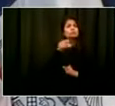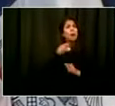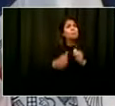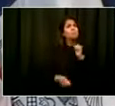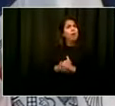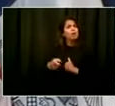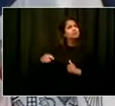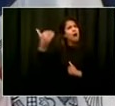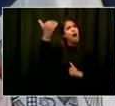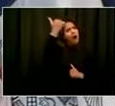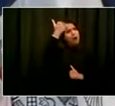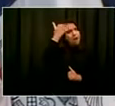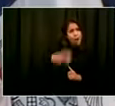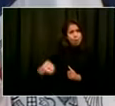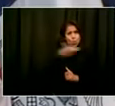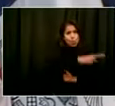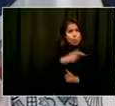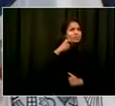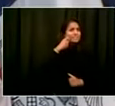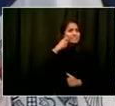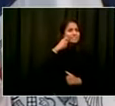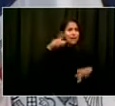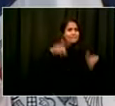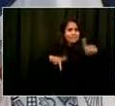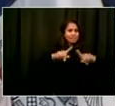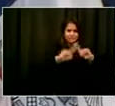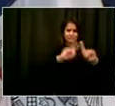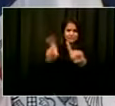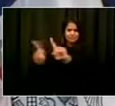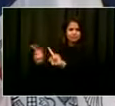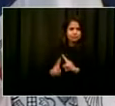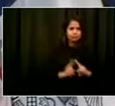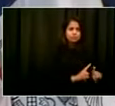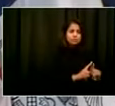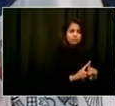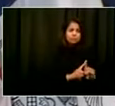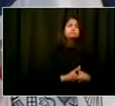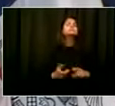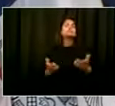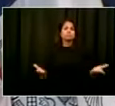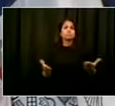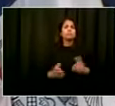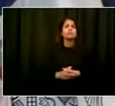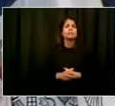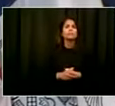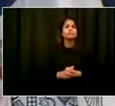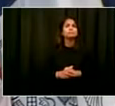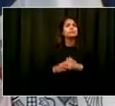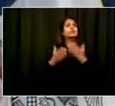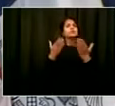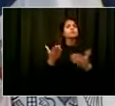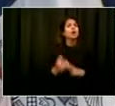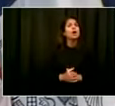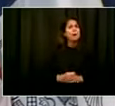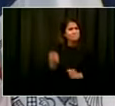be real change in our society. You are going to find many officers that believe there's still a lot of racism that has to be